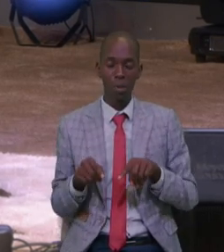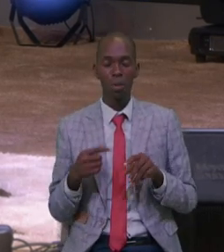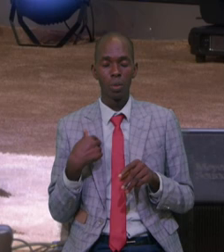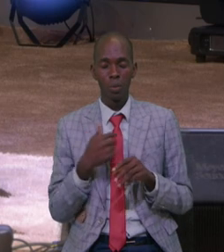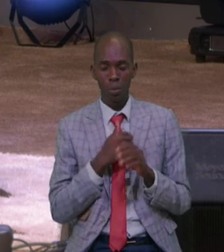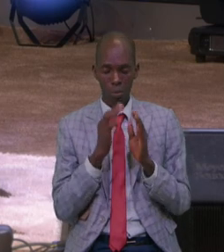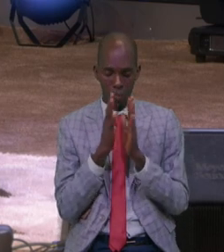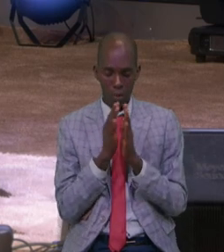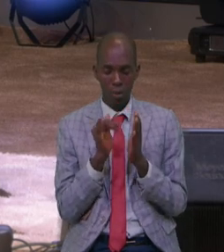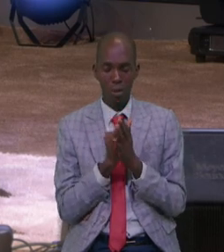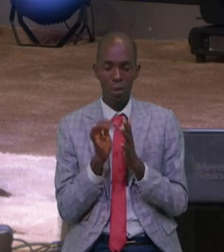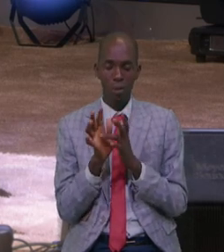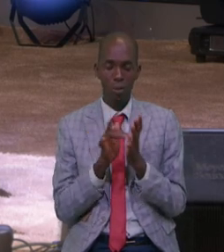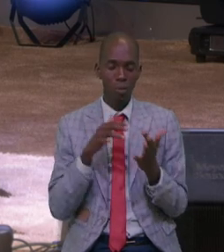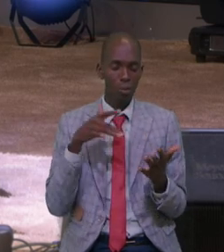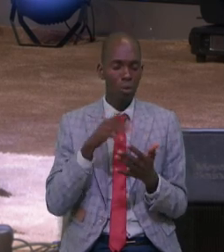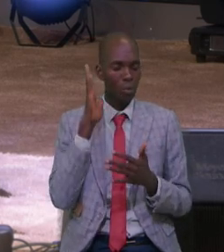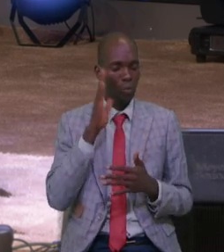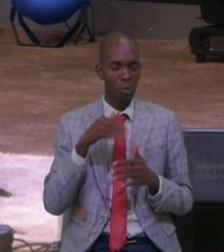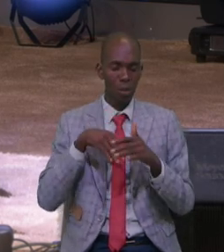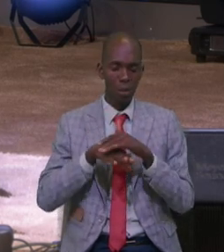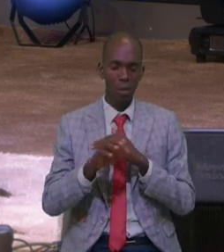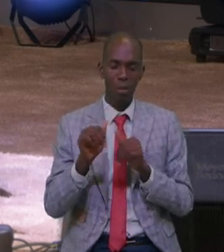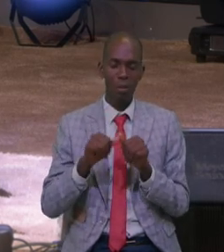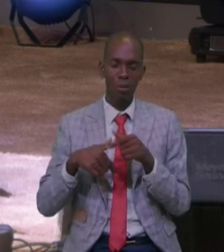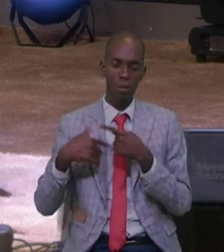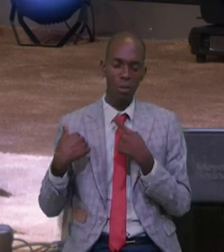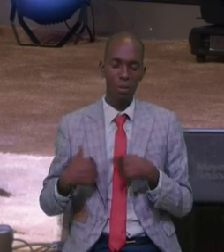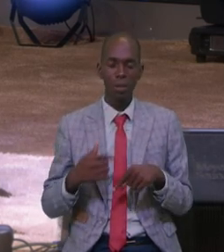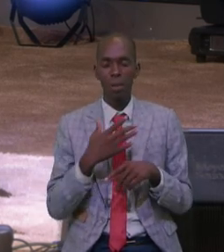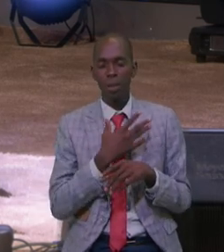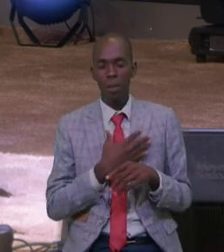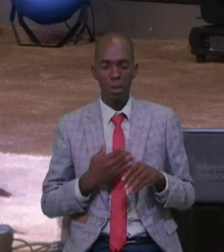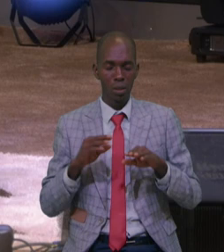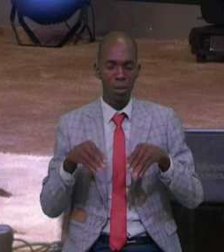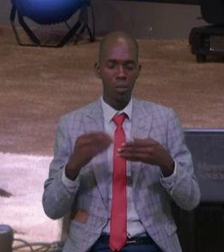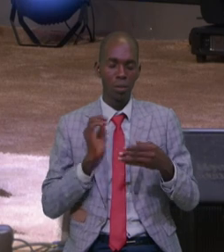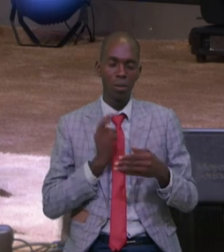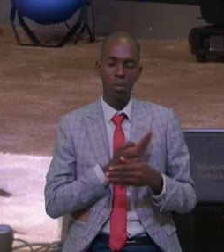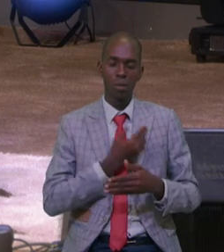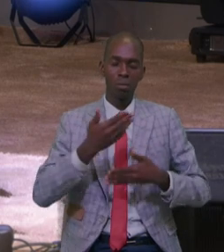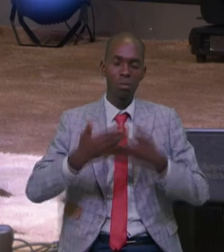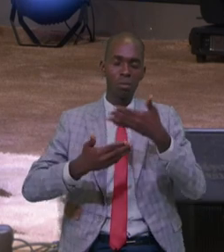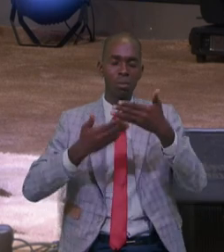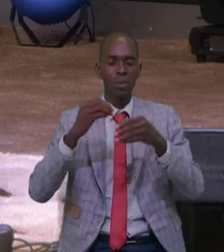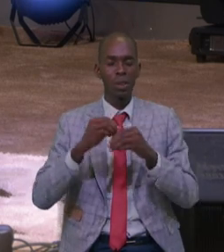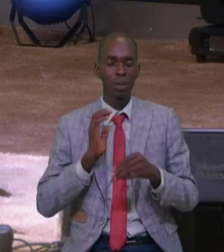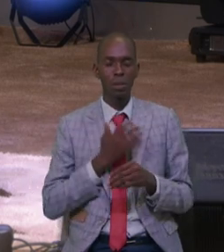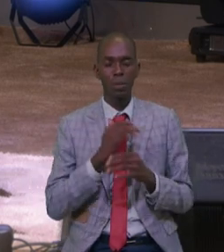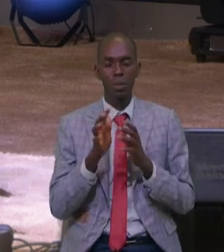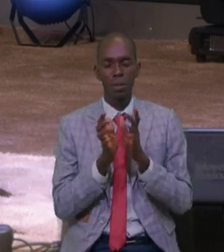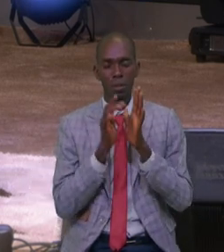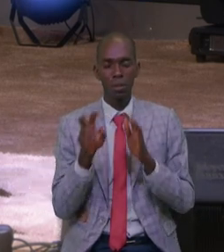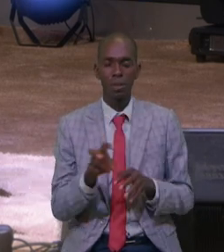that the Bible study will penetrate every heart and give us progress in our Christian journey